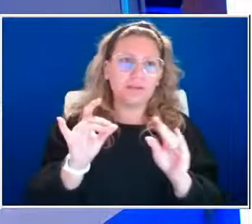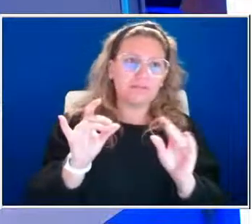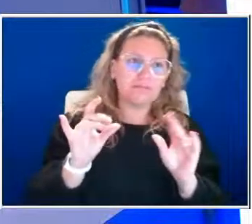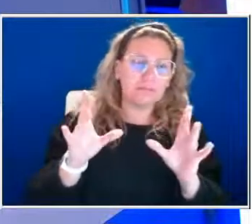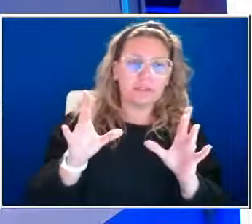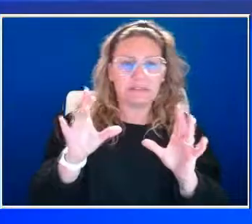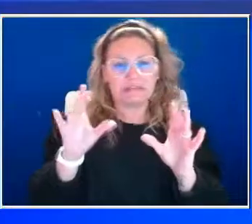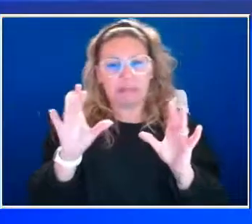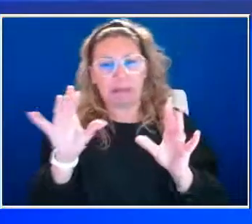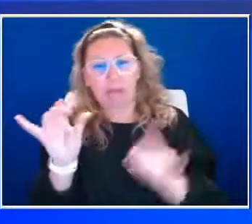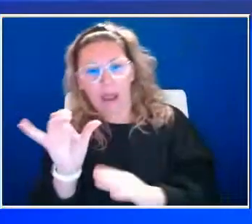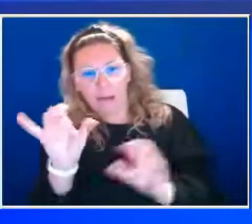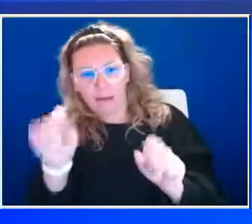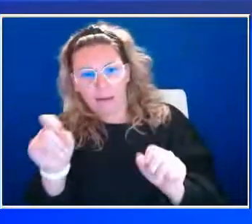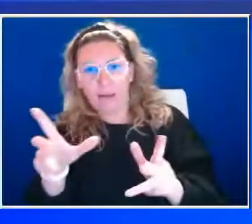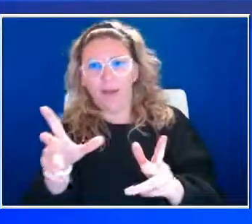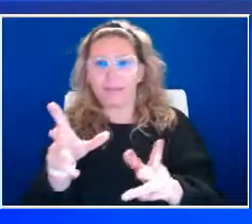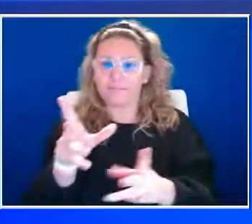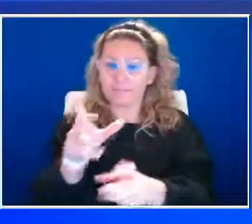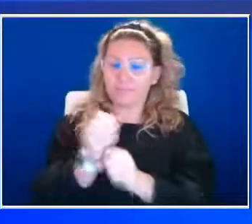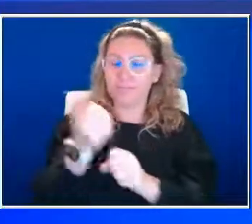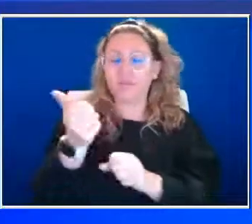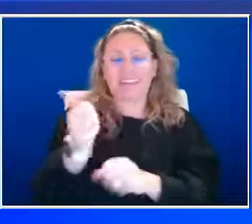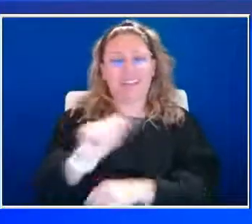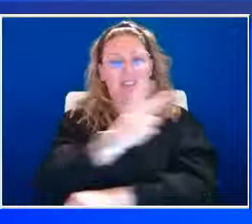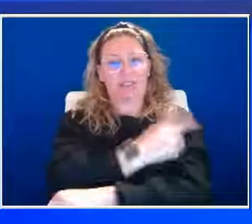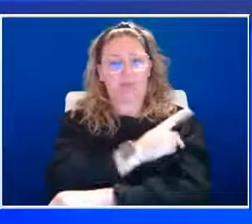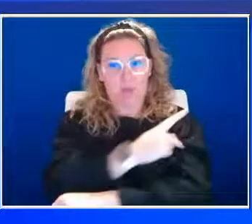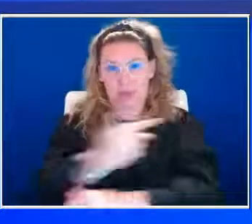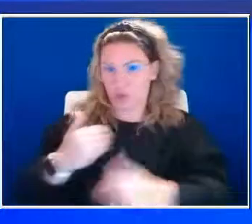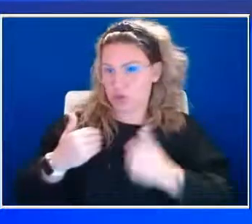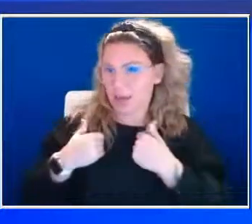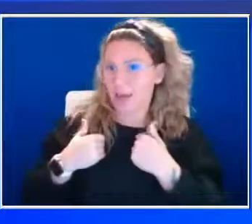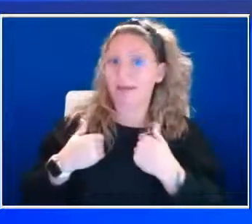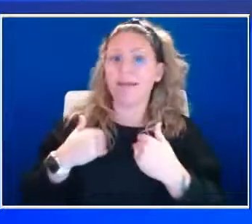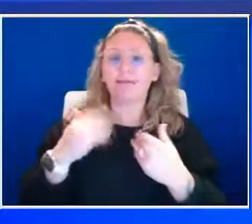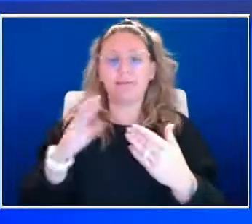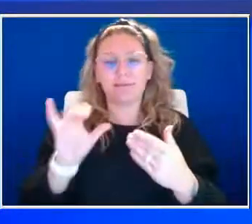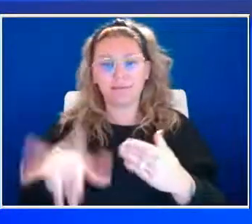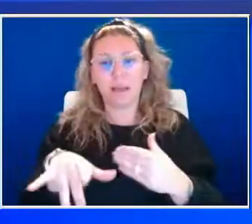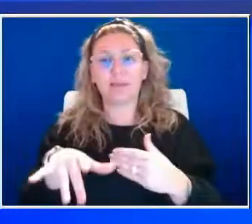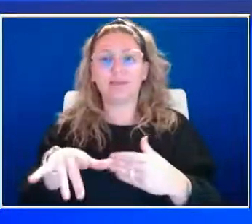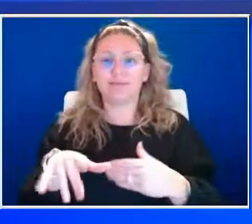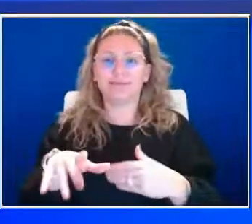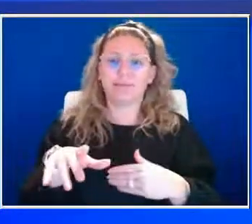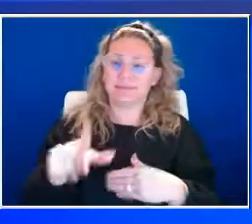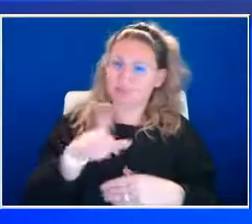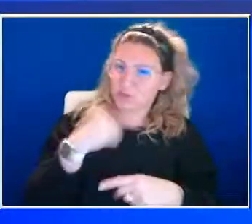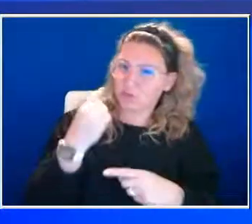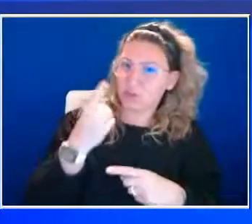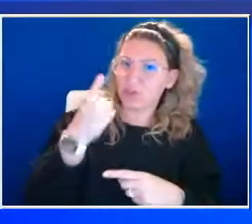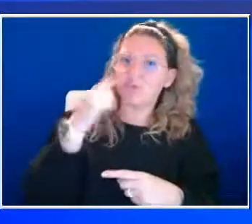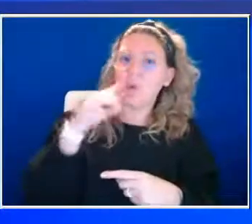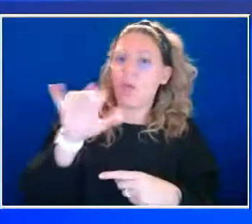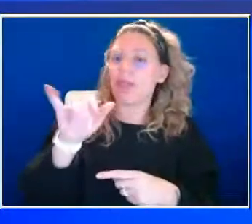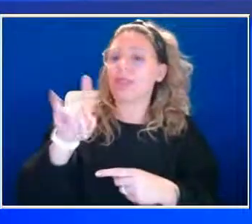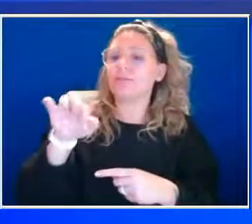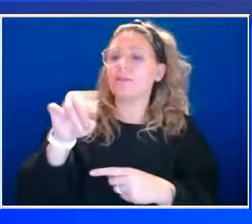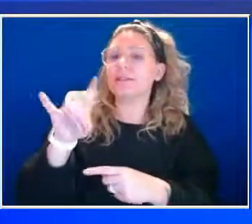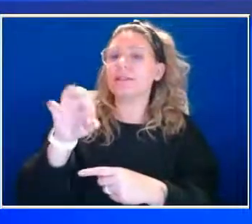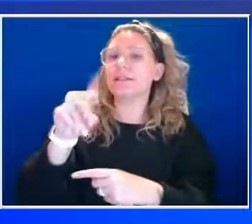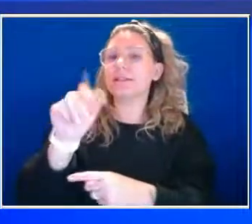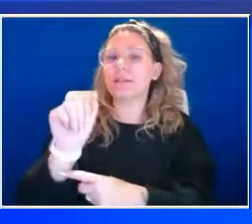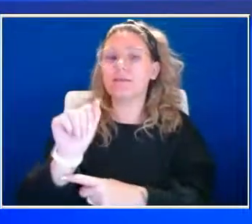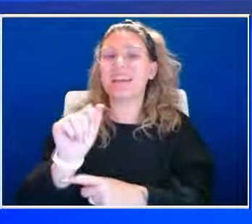so any patient with a diagnosis of breast cancer that undergoes treatments is at risk for the development of lymphedema, especially when they get lymph nodes